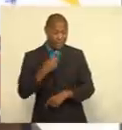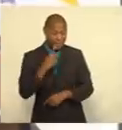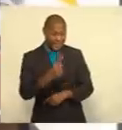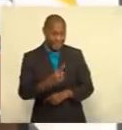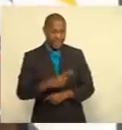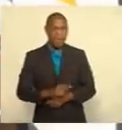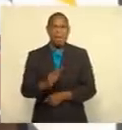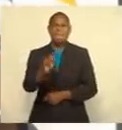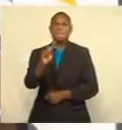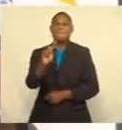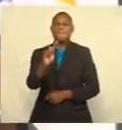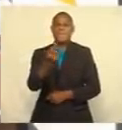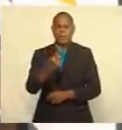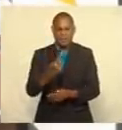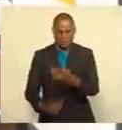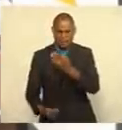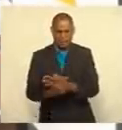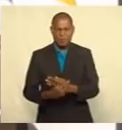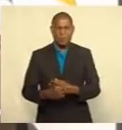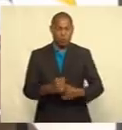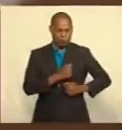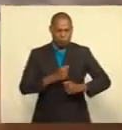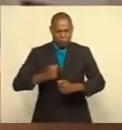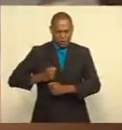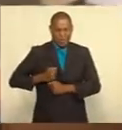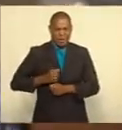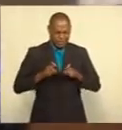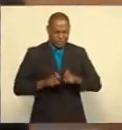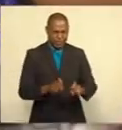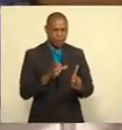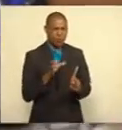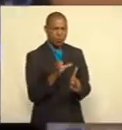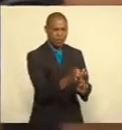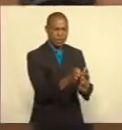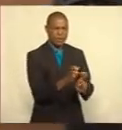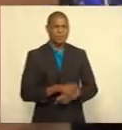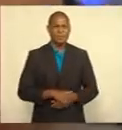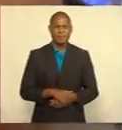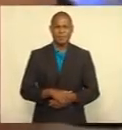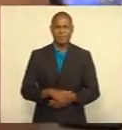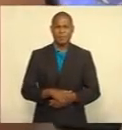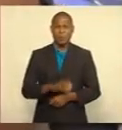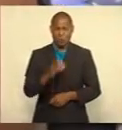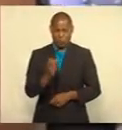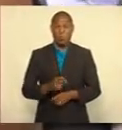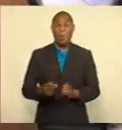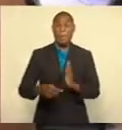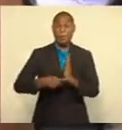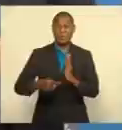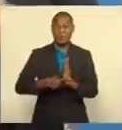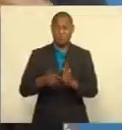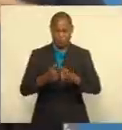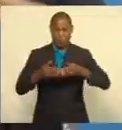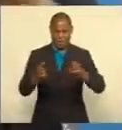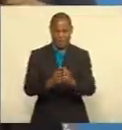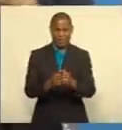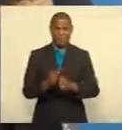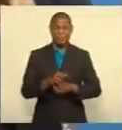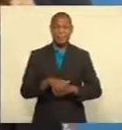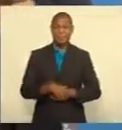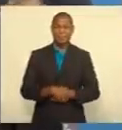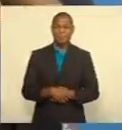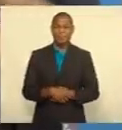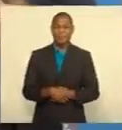first case, the soldier remains in quarantine. The soldier who tested positive over the weekend remains securely